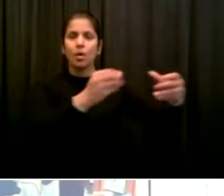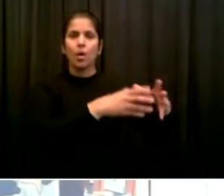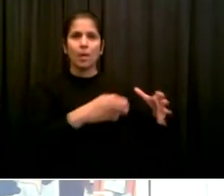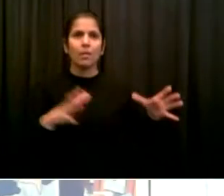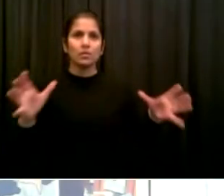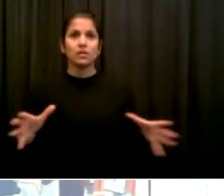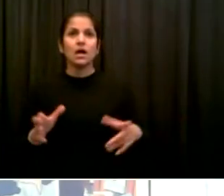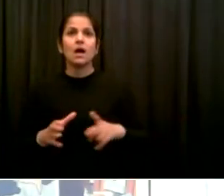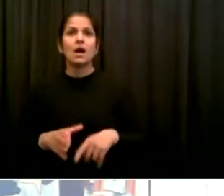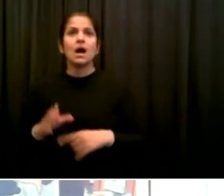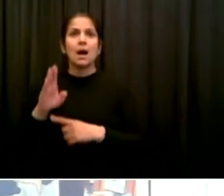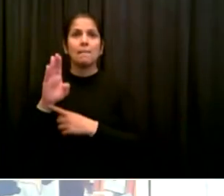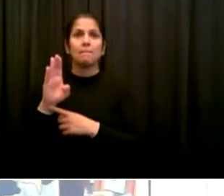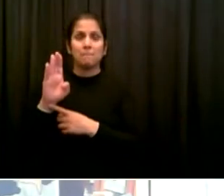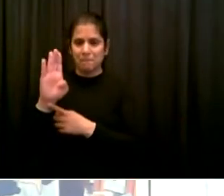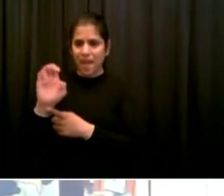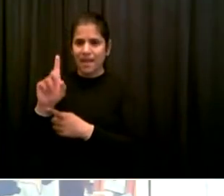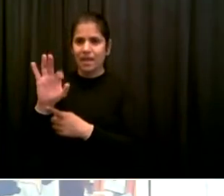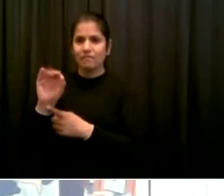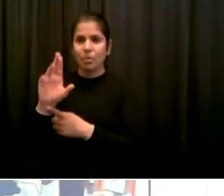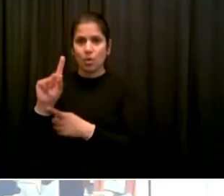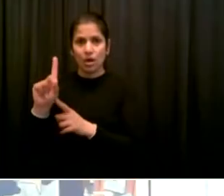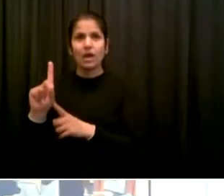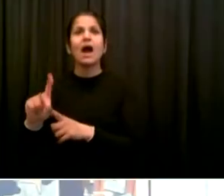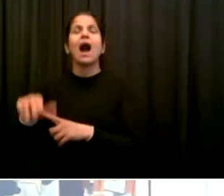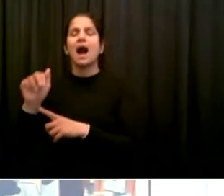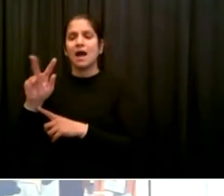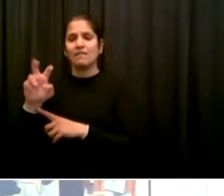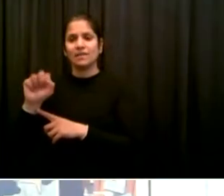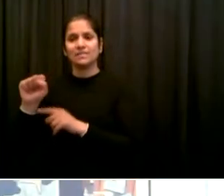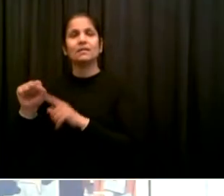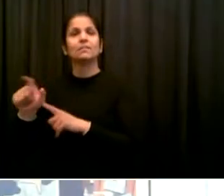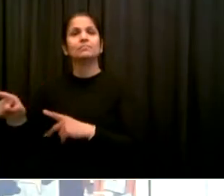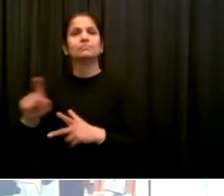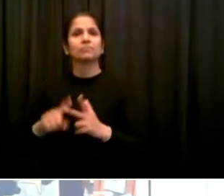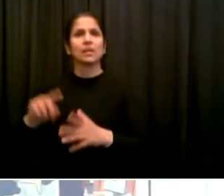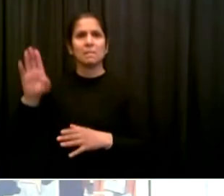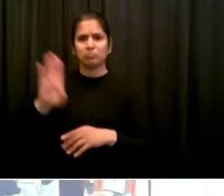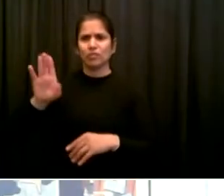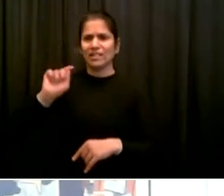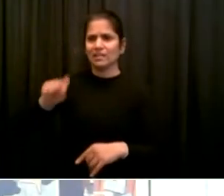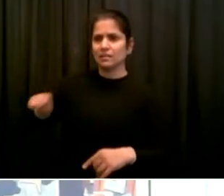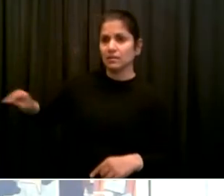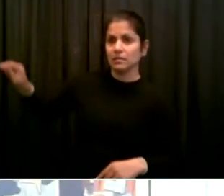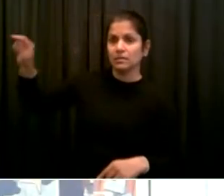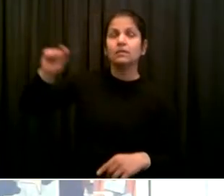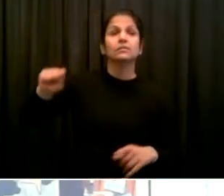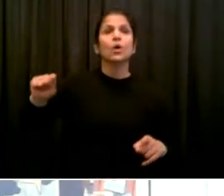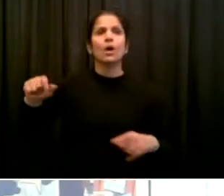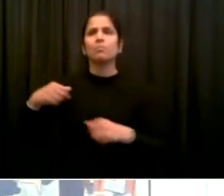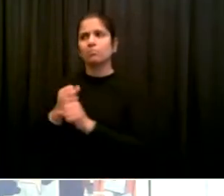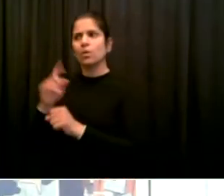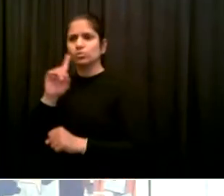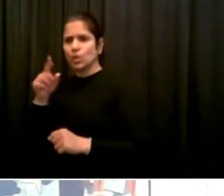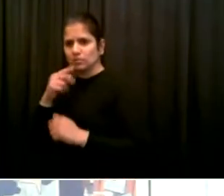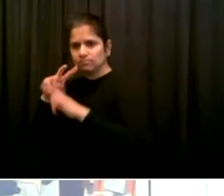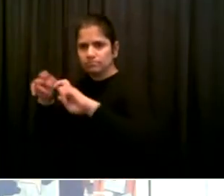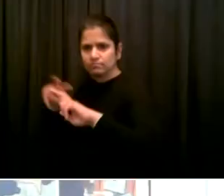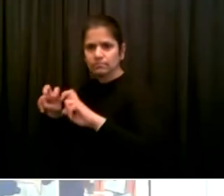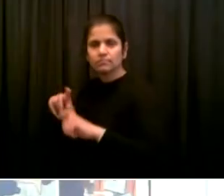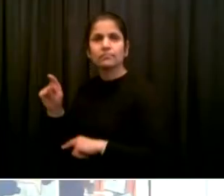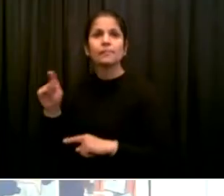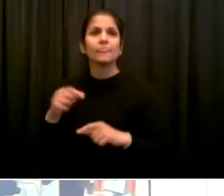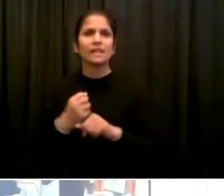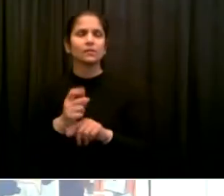Bedford-Stuyvesant to serve the local populations there as well. We're going to continue doing more of this